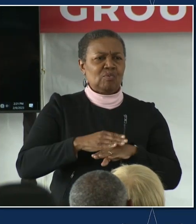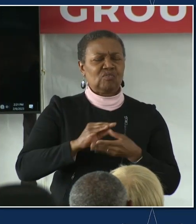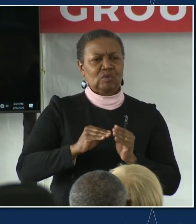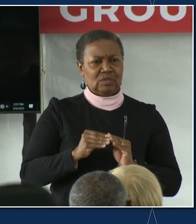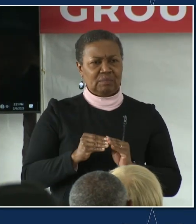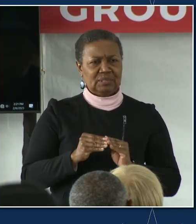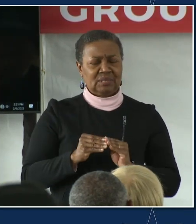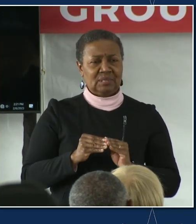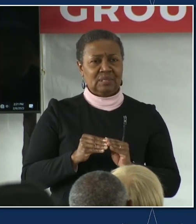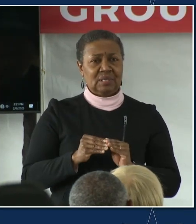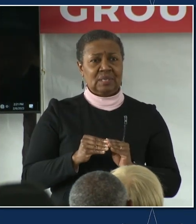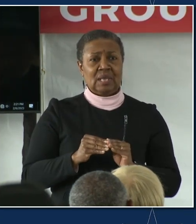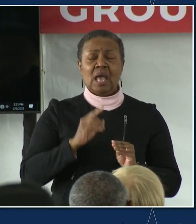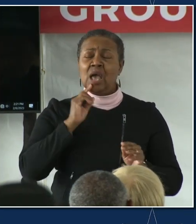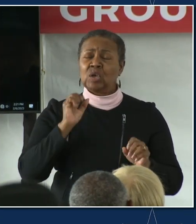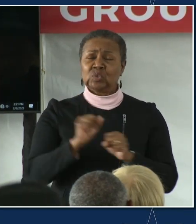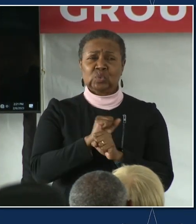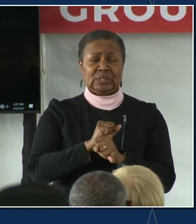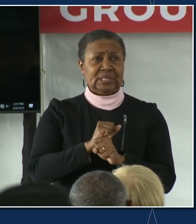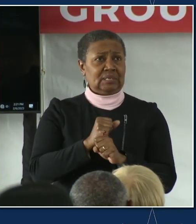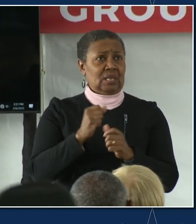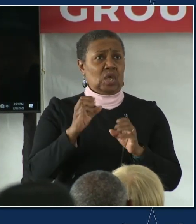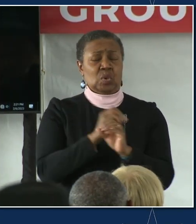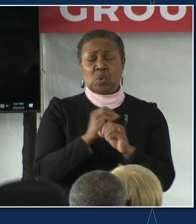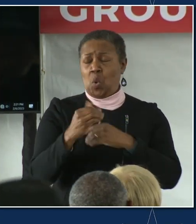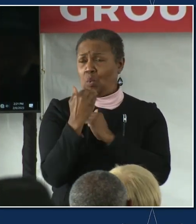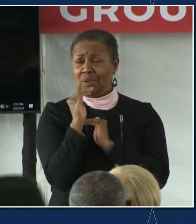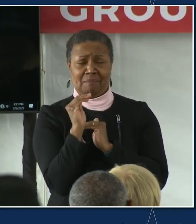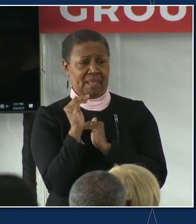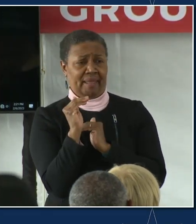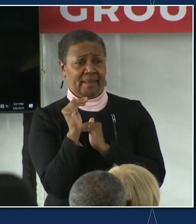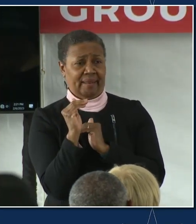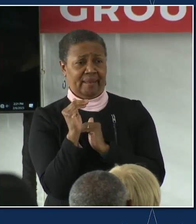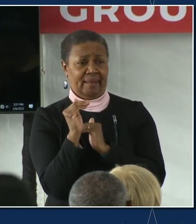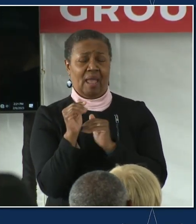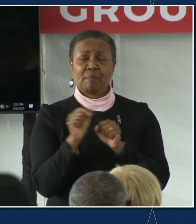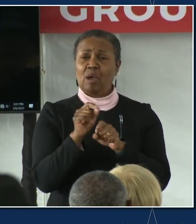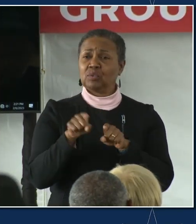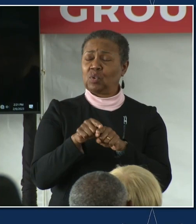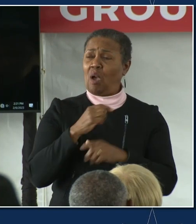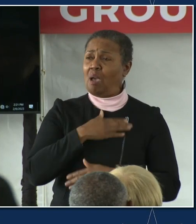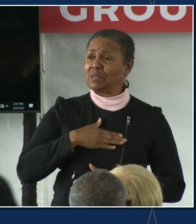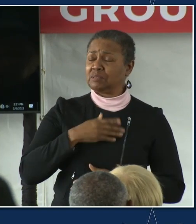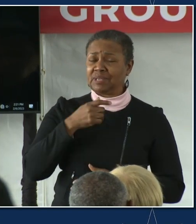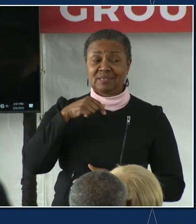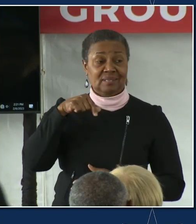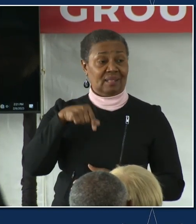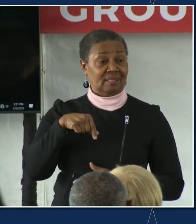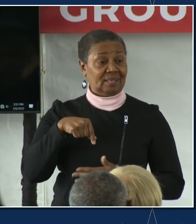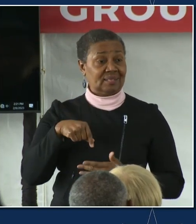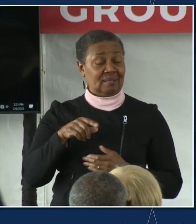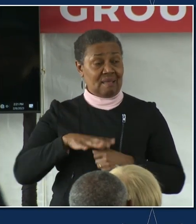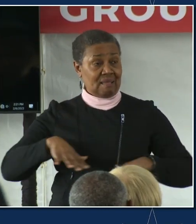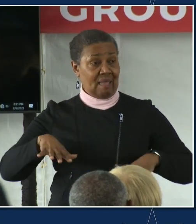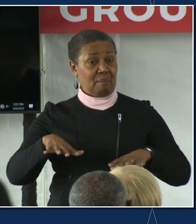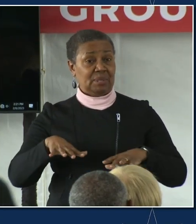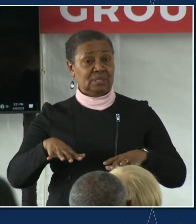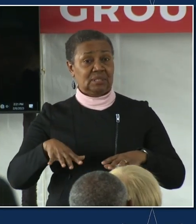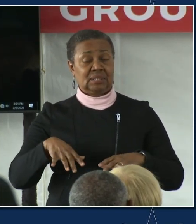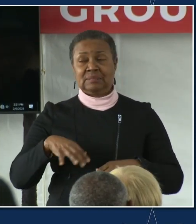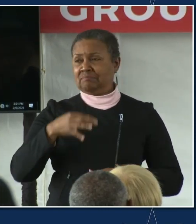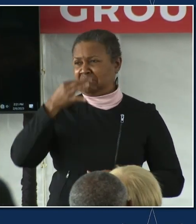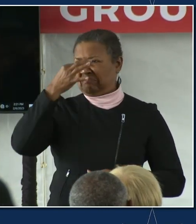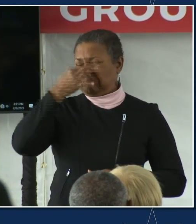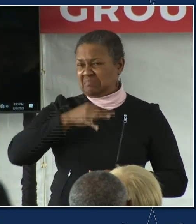The sky truly is the limits. And I'm also pleased, of course, because this campus is right